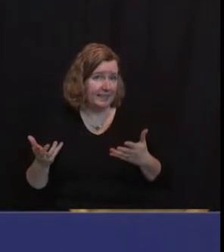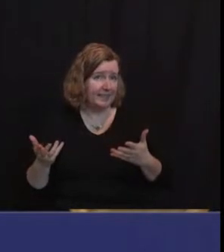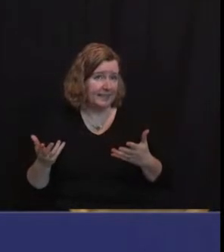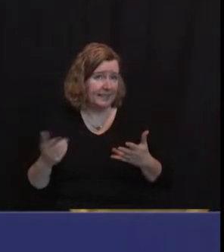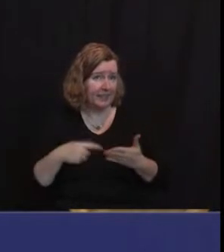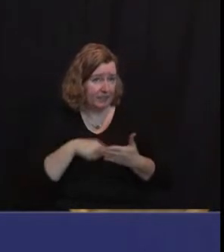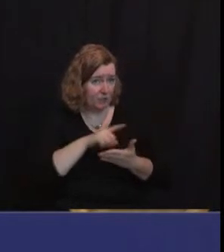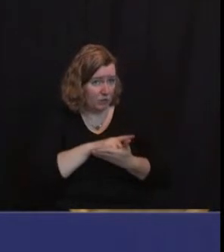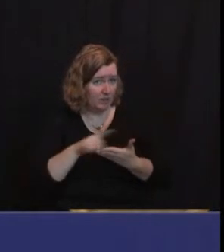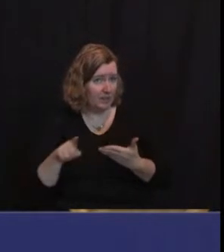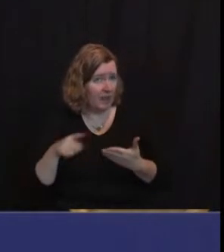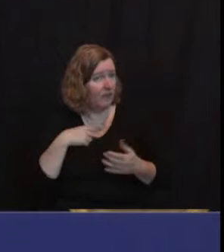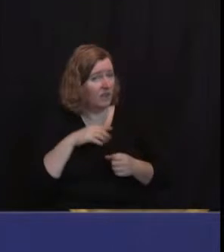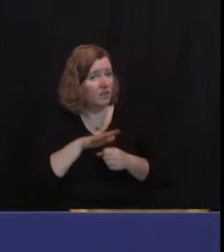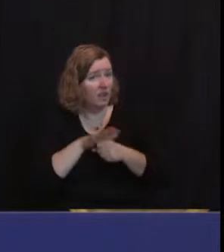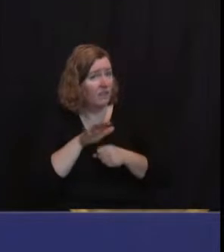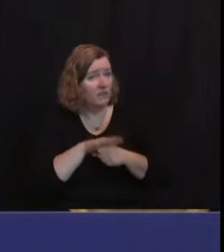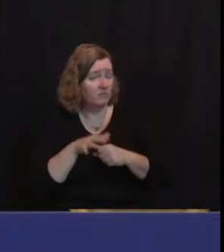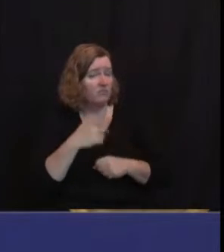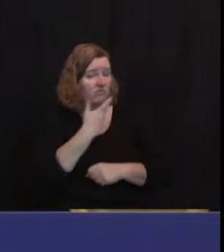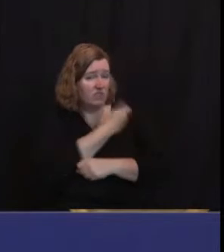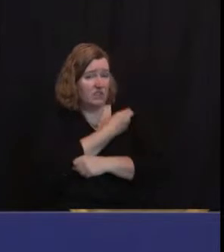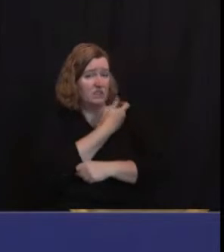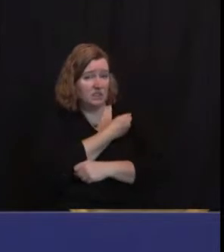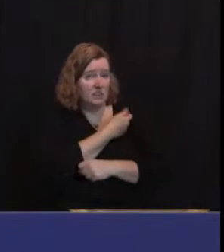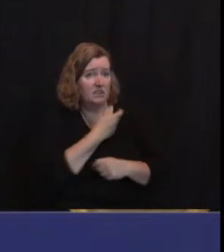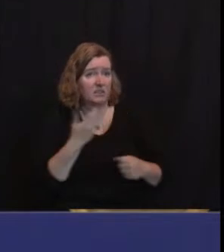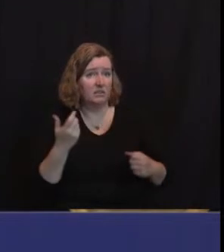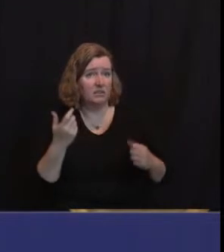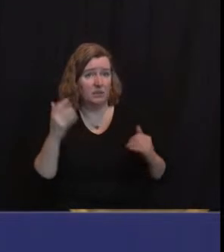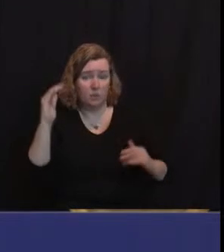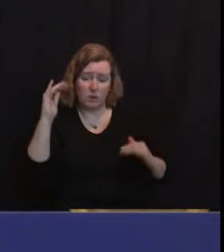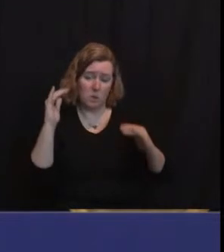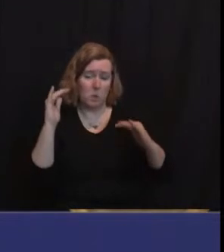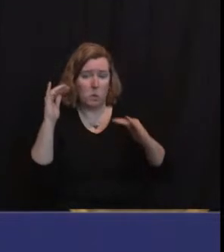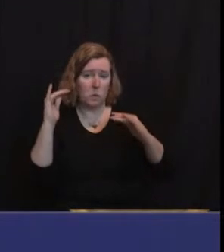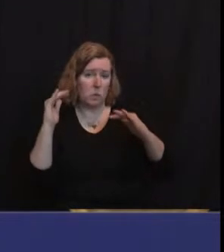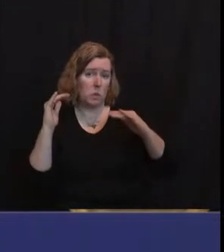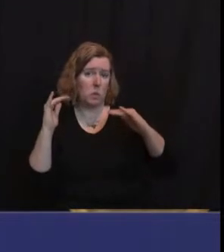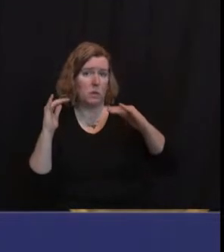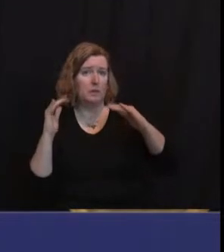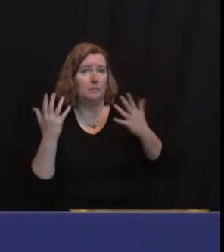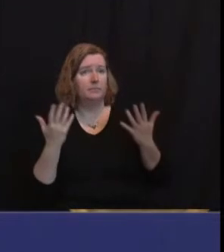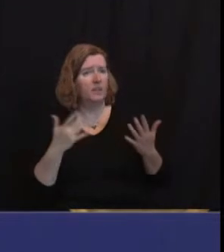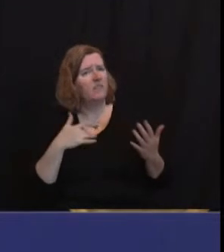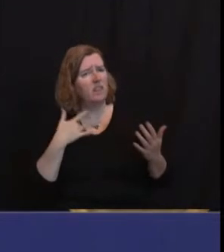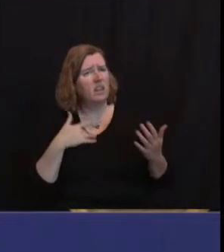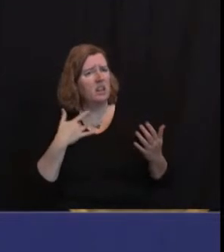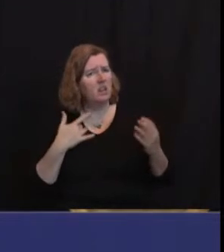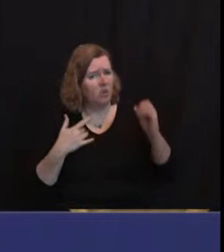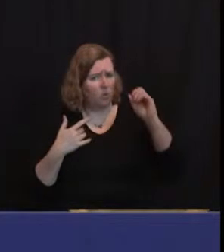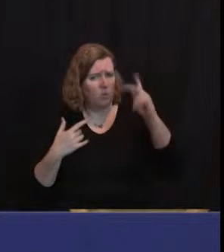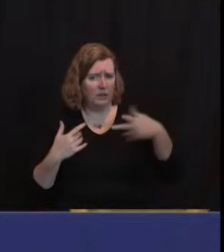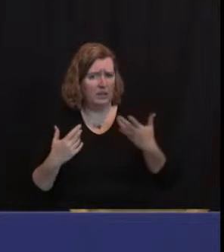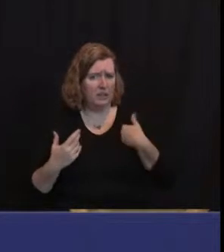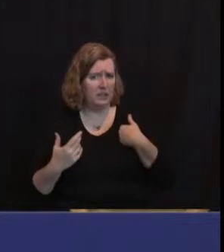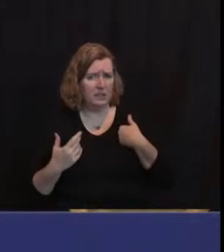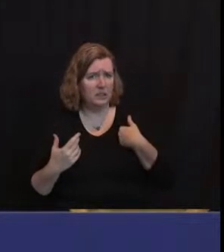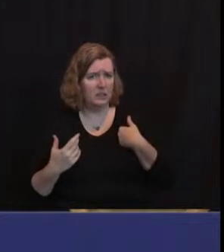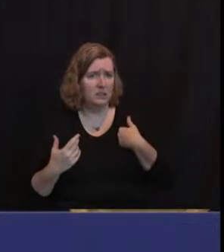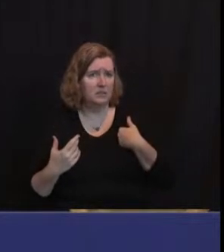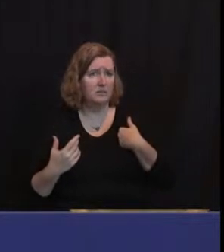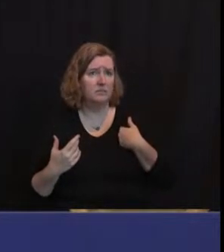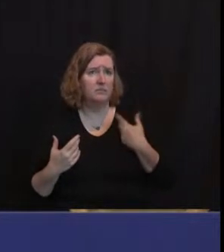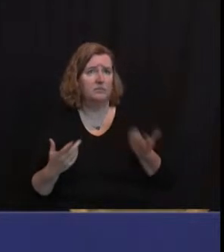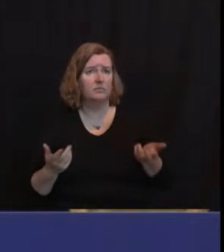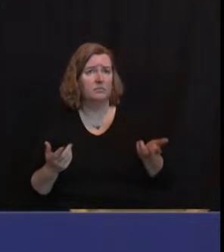that process, the supply-demand imbalance as it relates to that opening, feels so far so good. We're going to